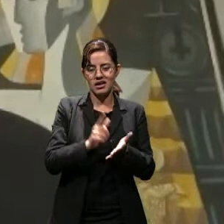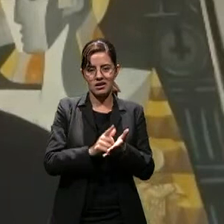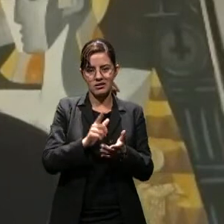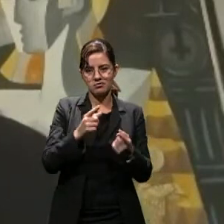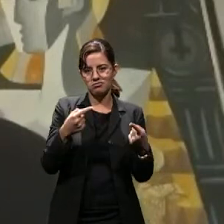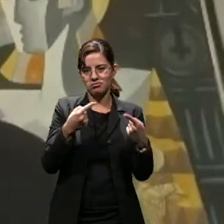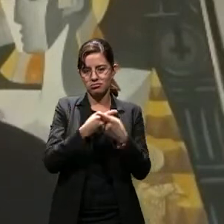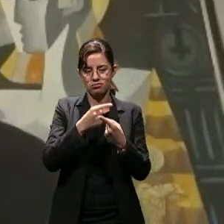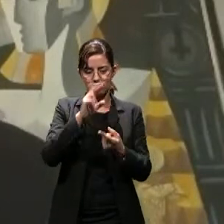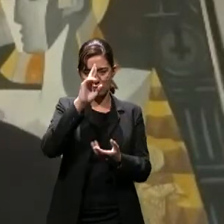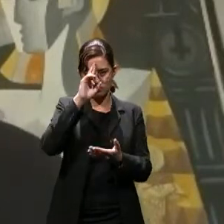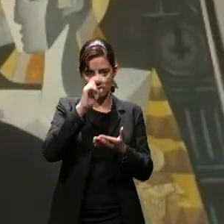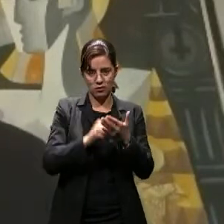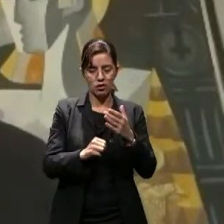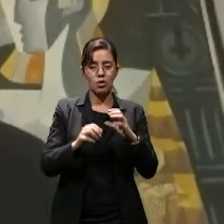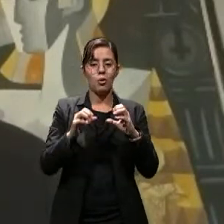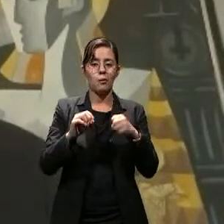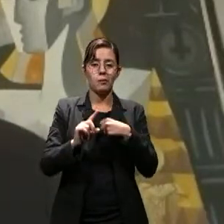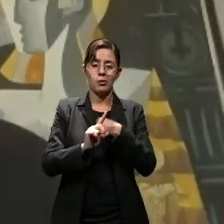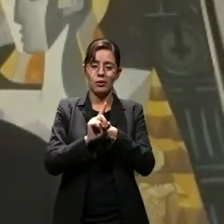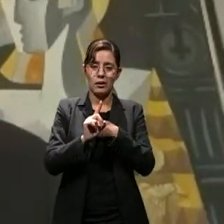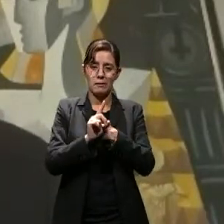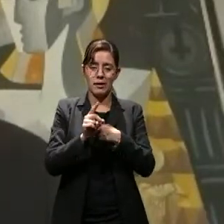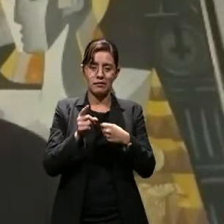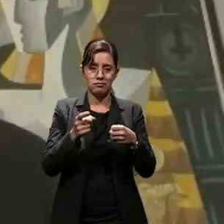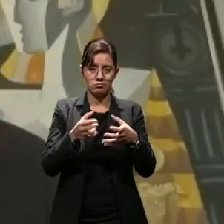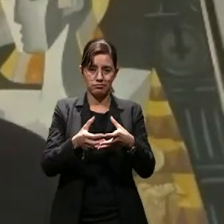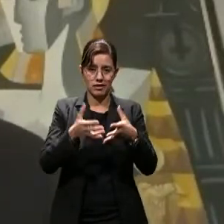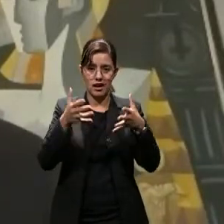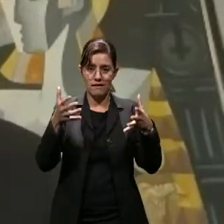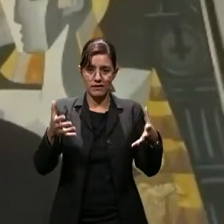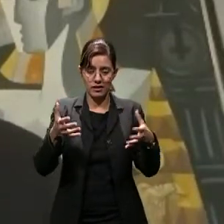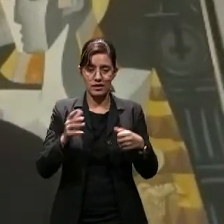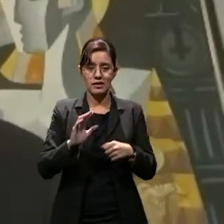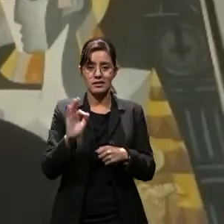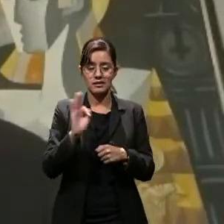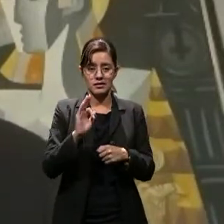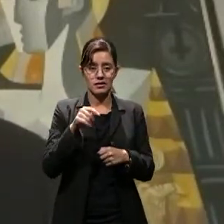issues that truly can affect